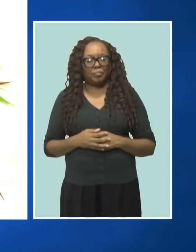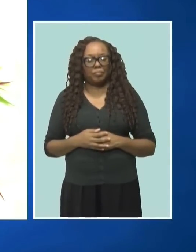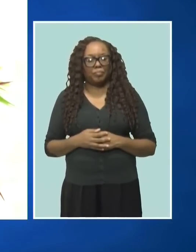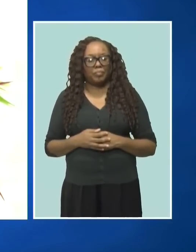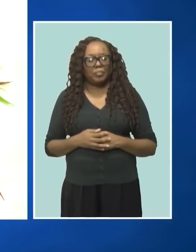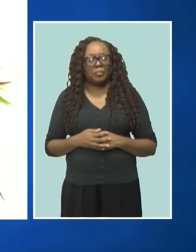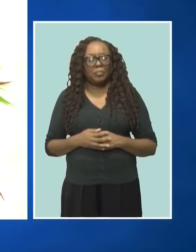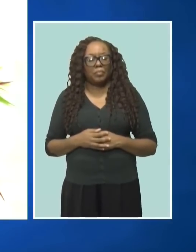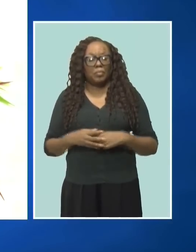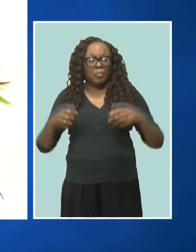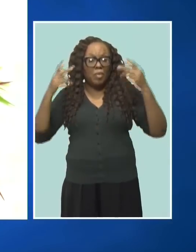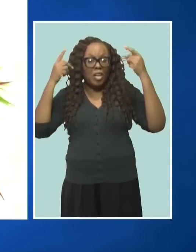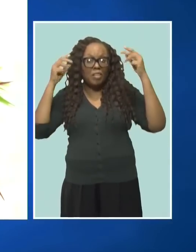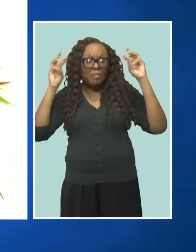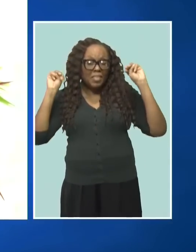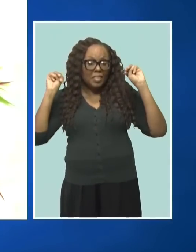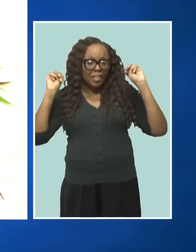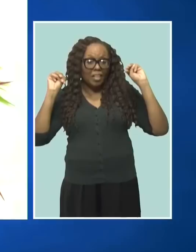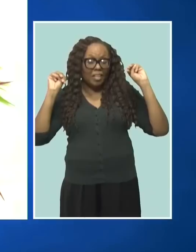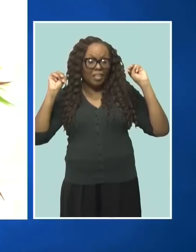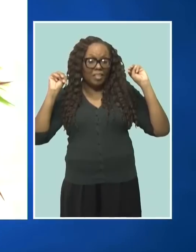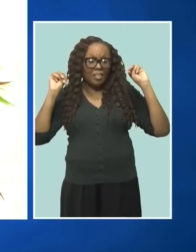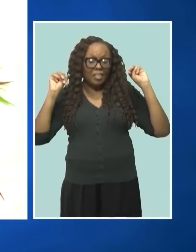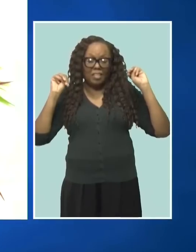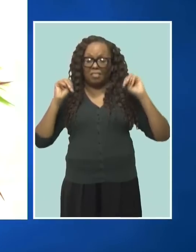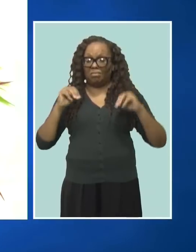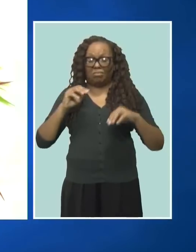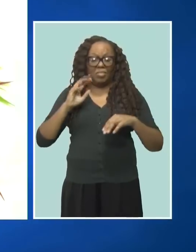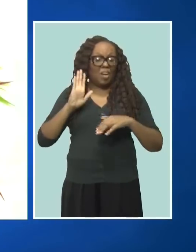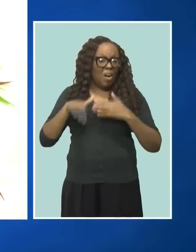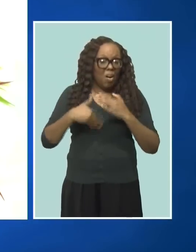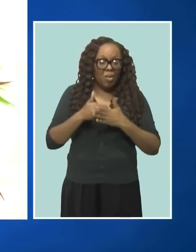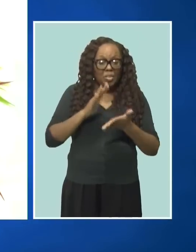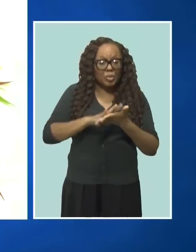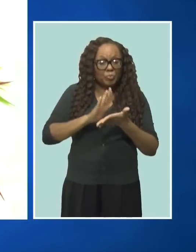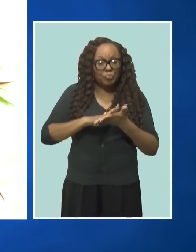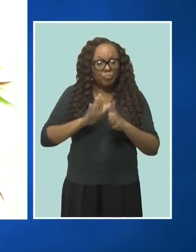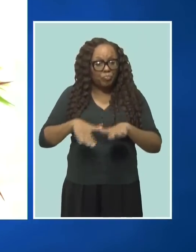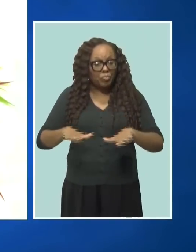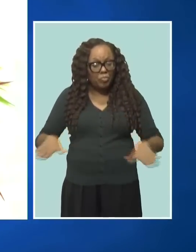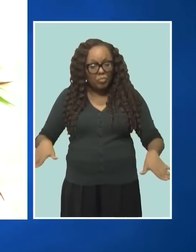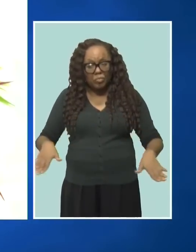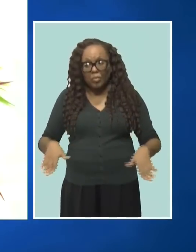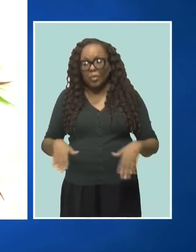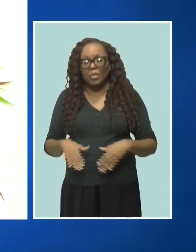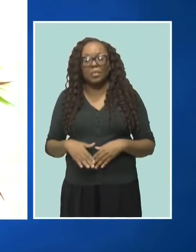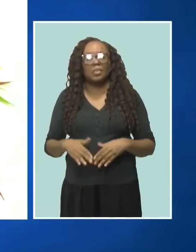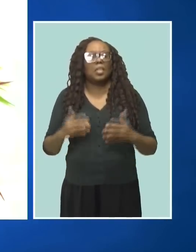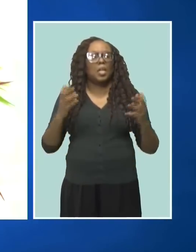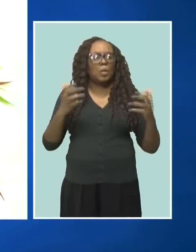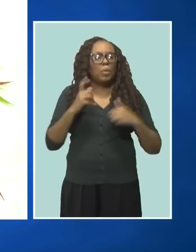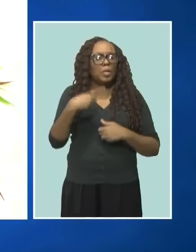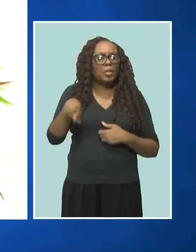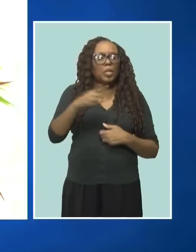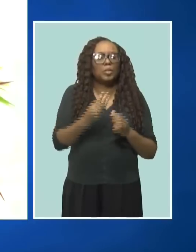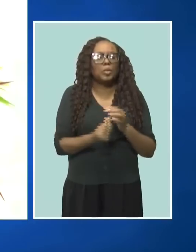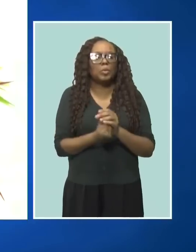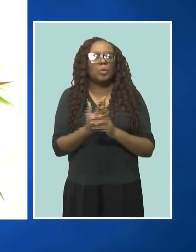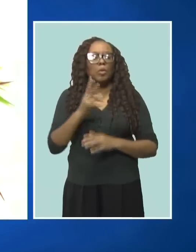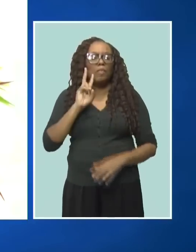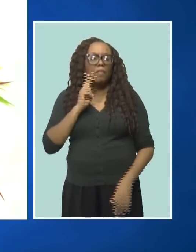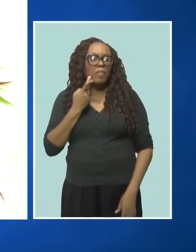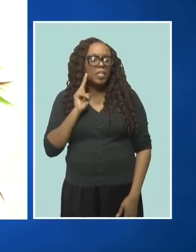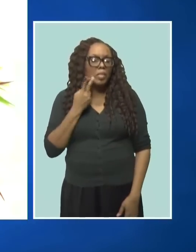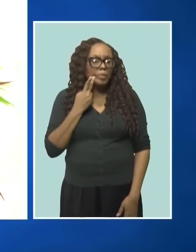from Prime Minister to every school child, to grow vegetables,